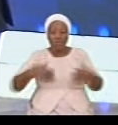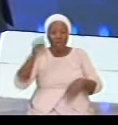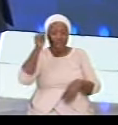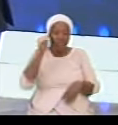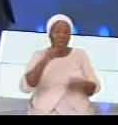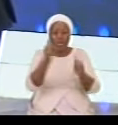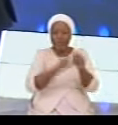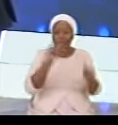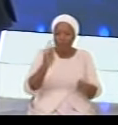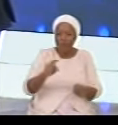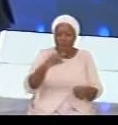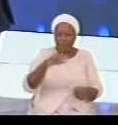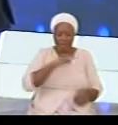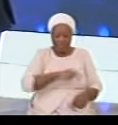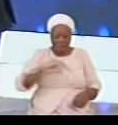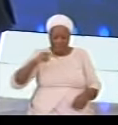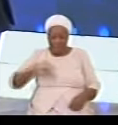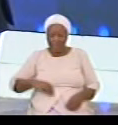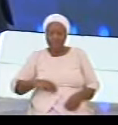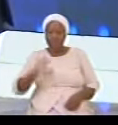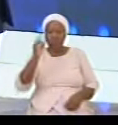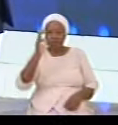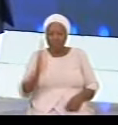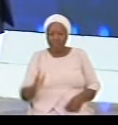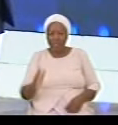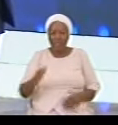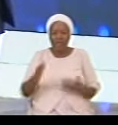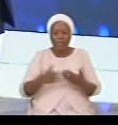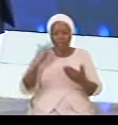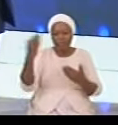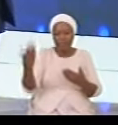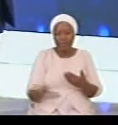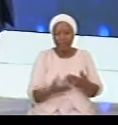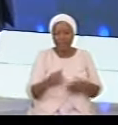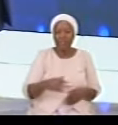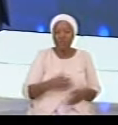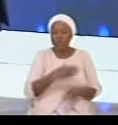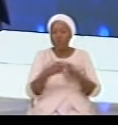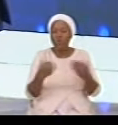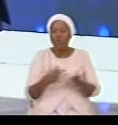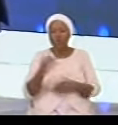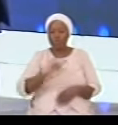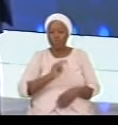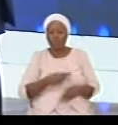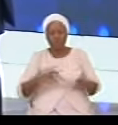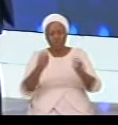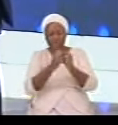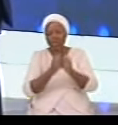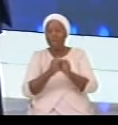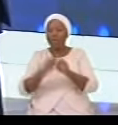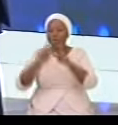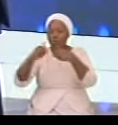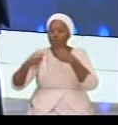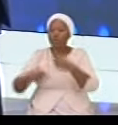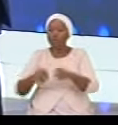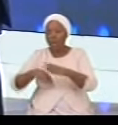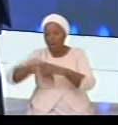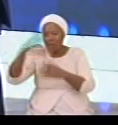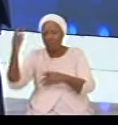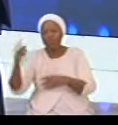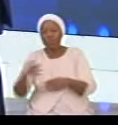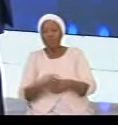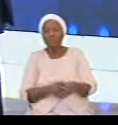everyone, members, ministers, invitees, newcomers, let all of us go forth,